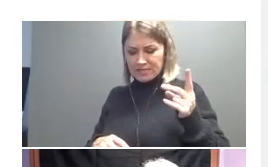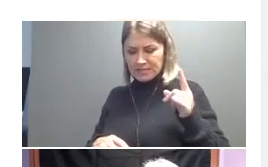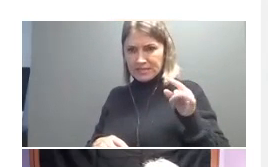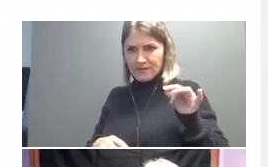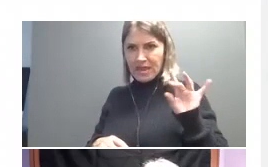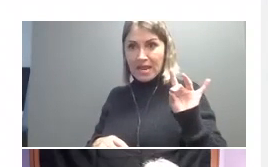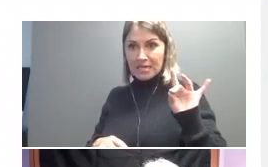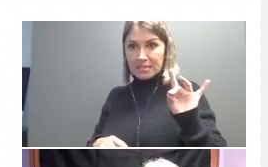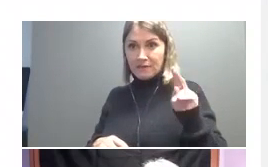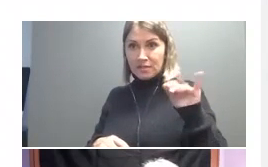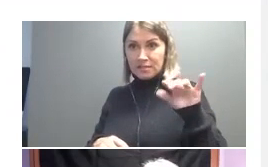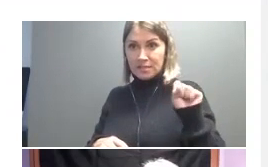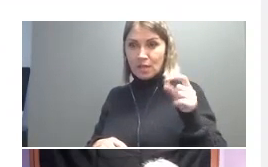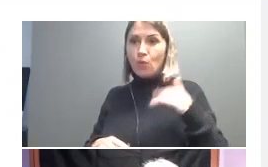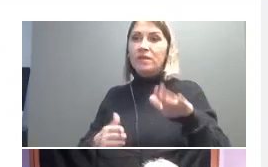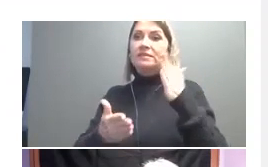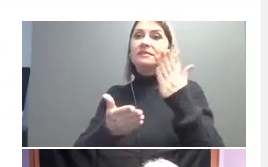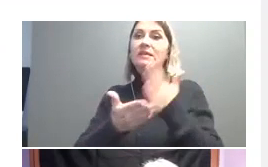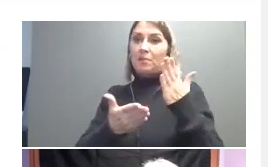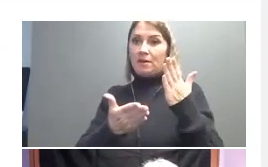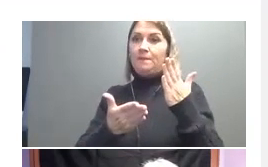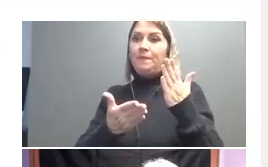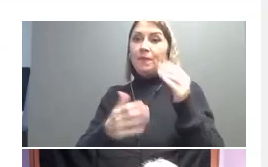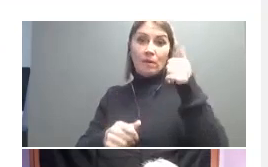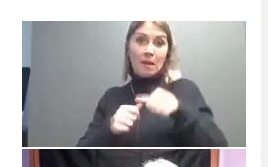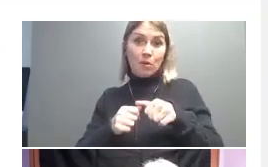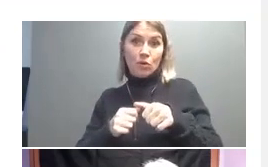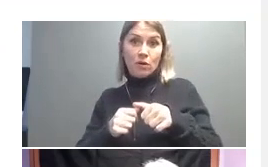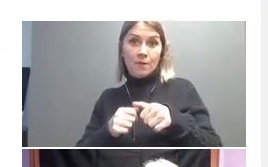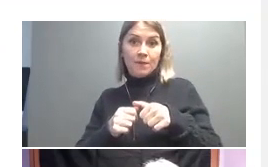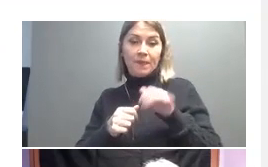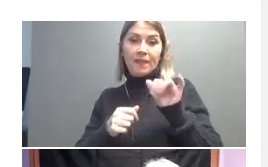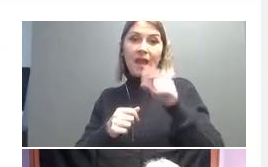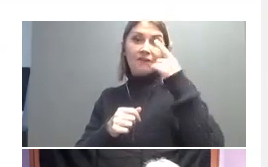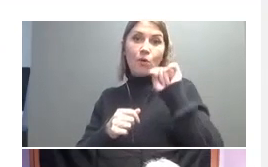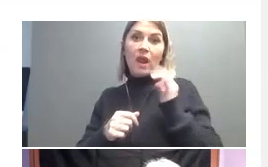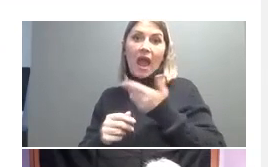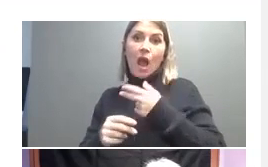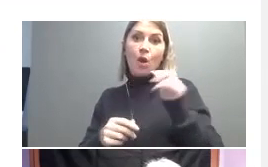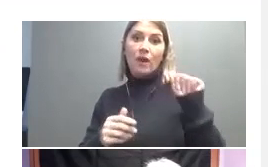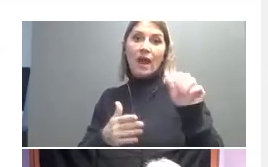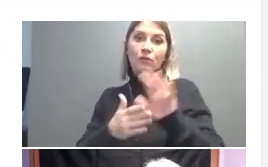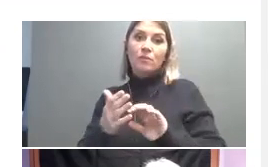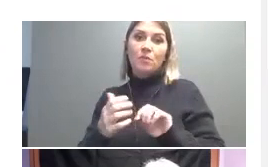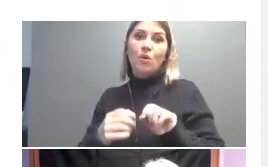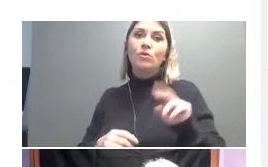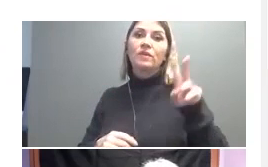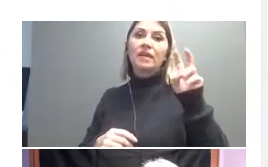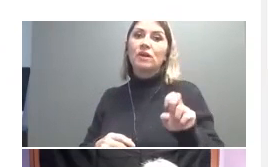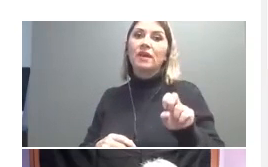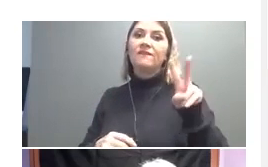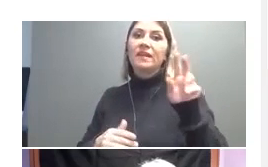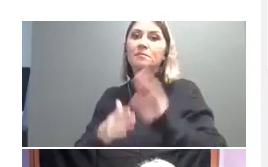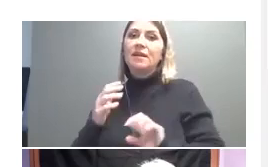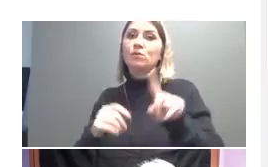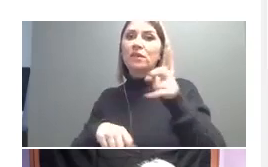8 vertices, we stop here. Because remember that for our algorithm, we only iterate for V minus 1